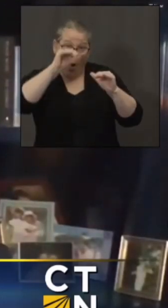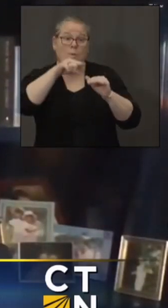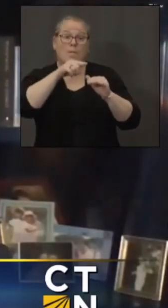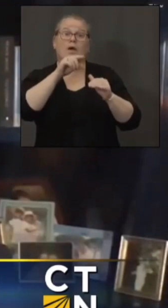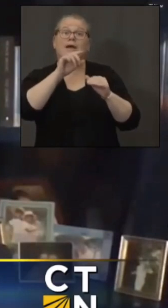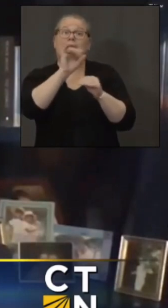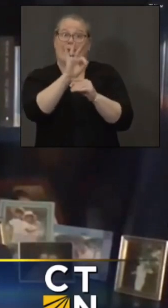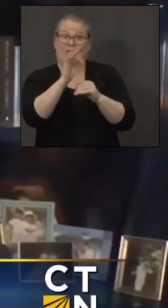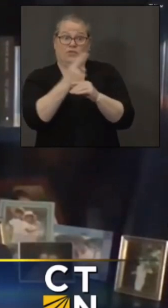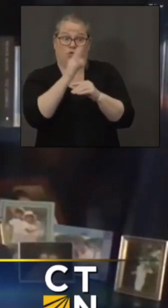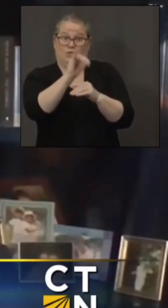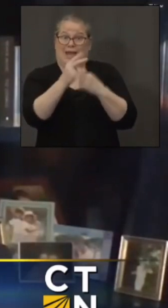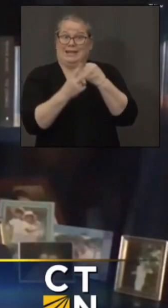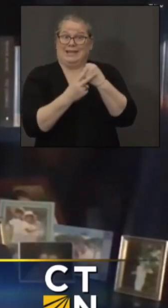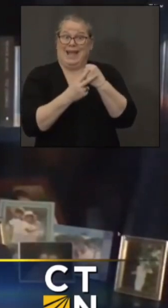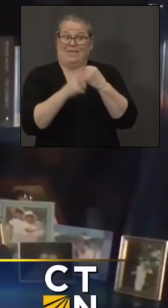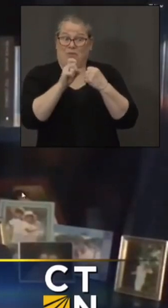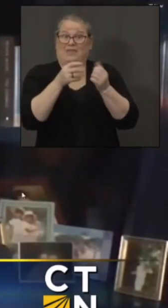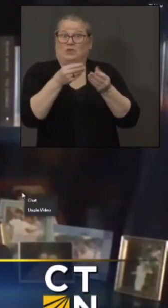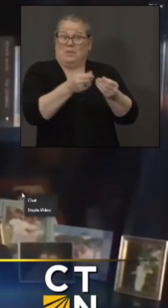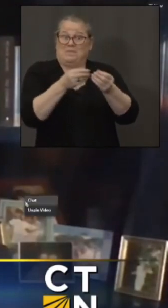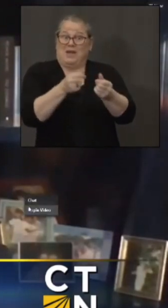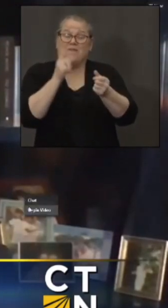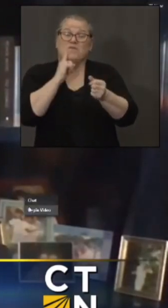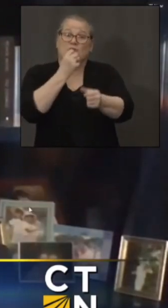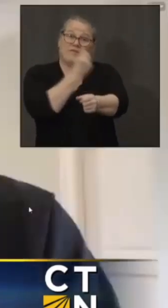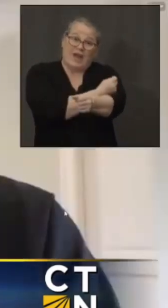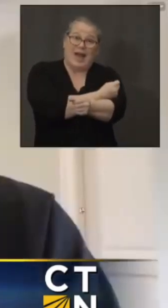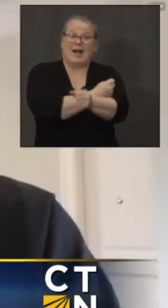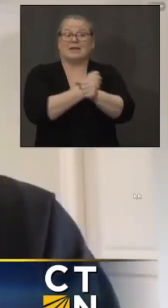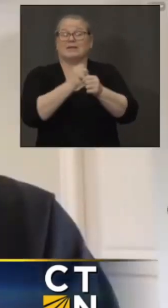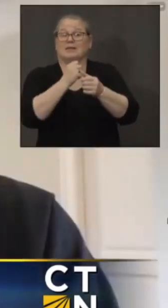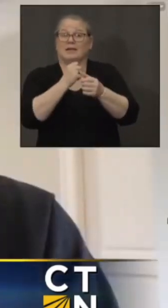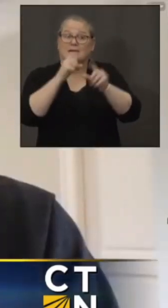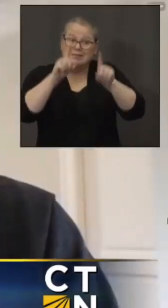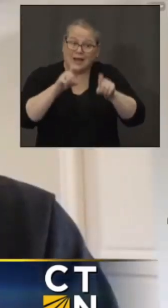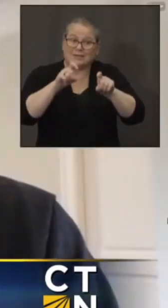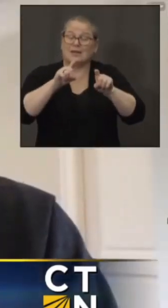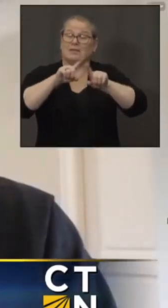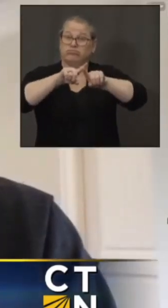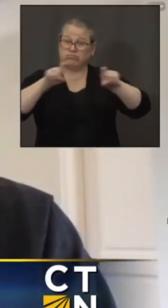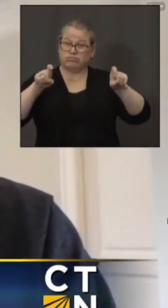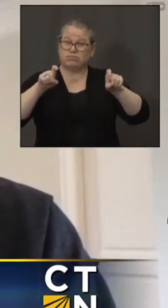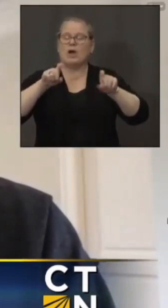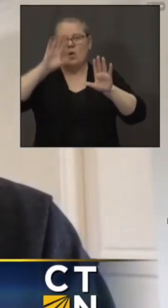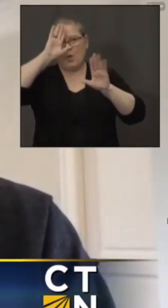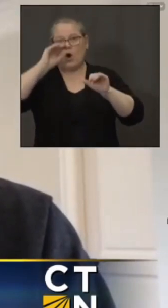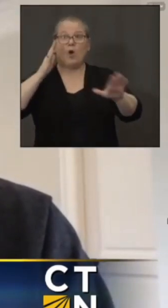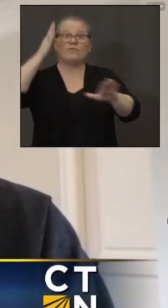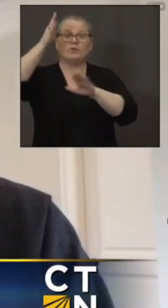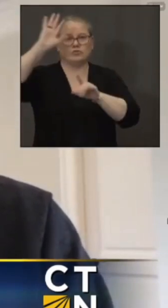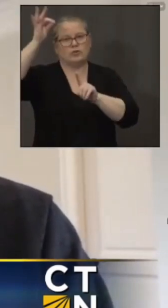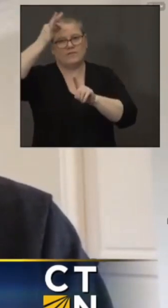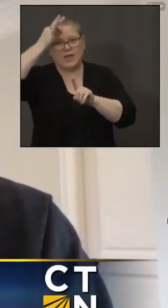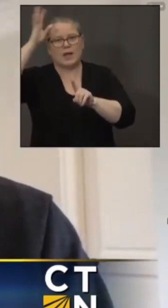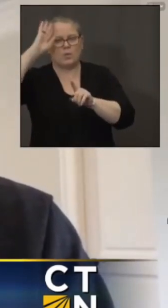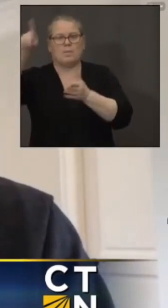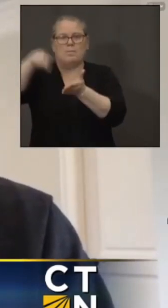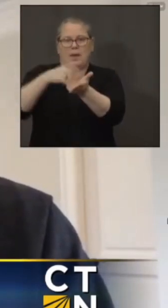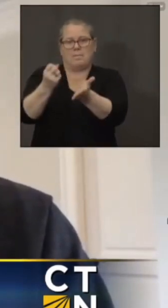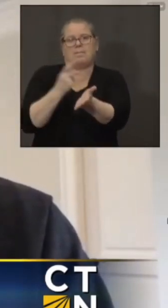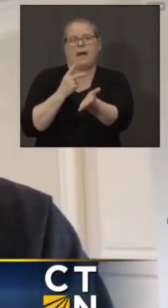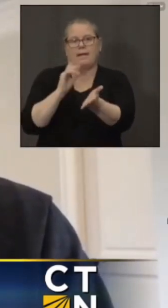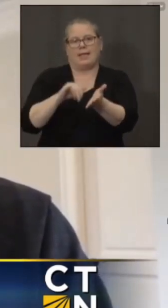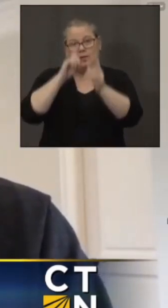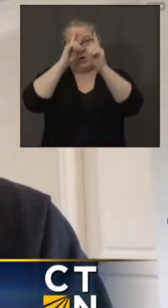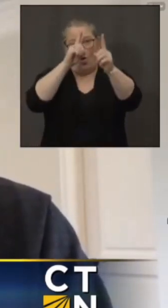Yeah, Governor, it's David. I would just add to Dave's question, economic projections in the time of COVID are an inherently risky